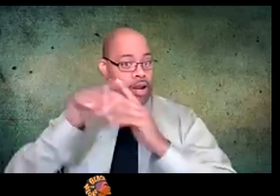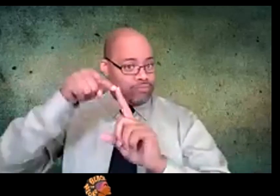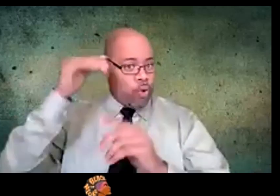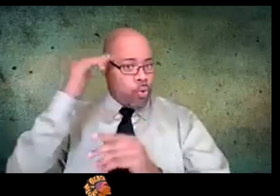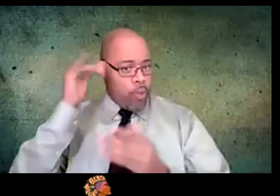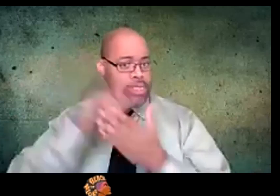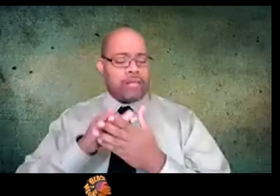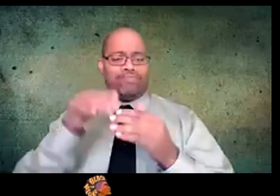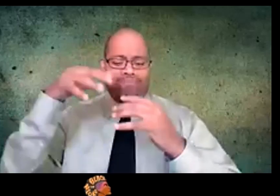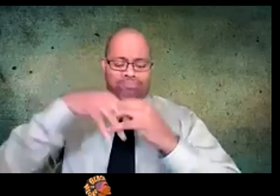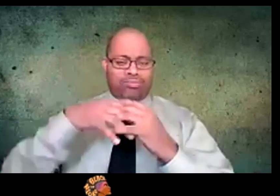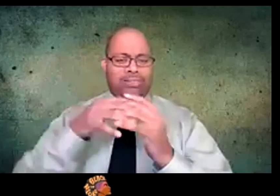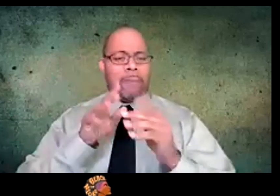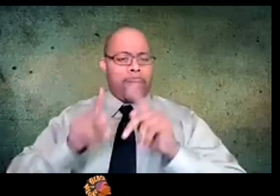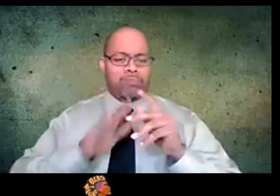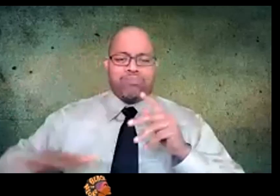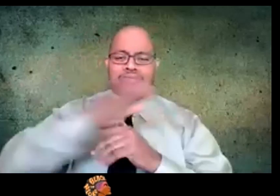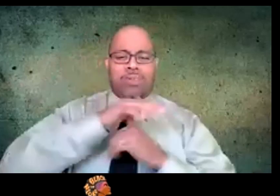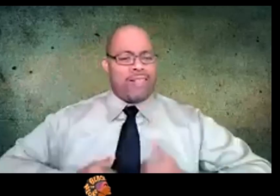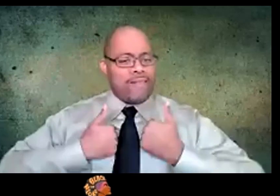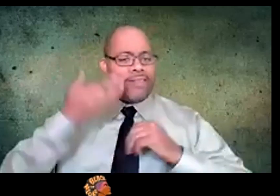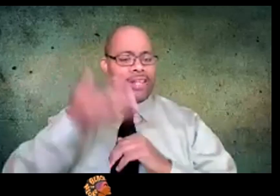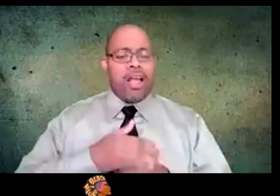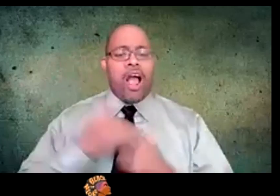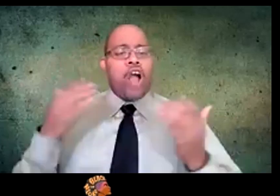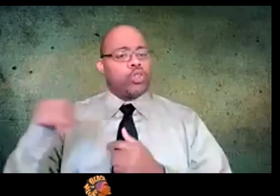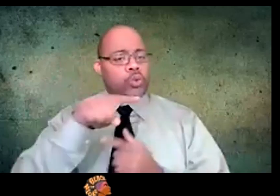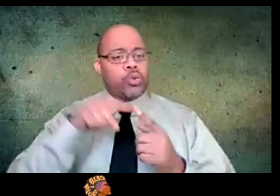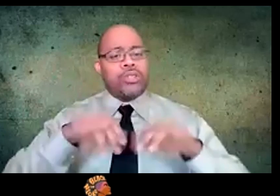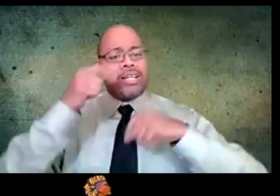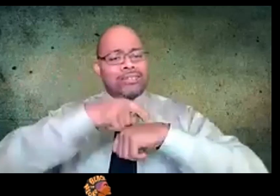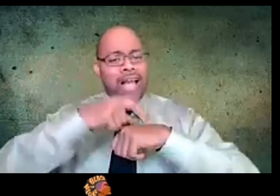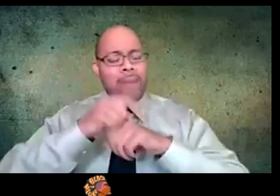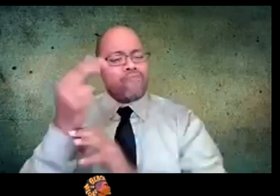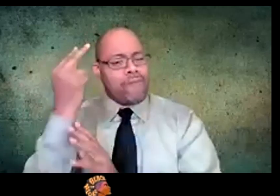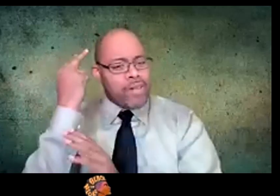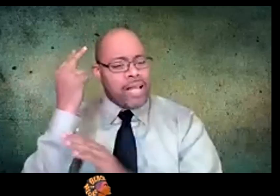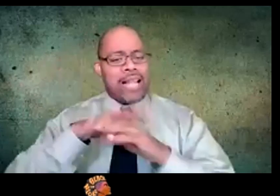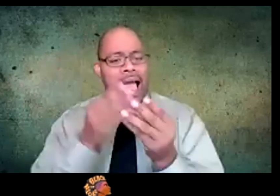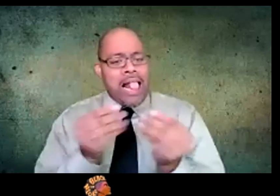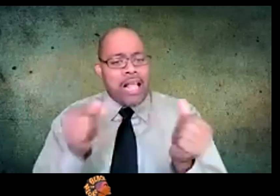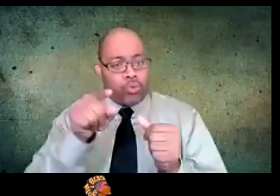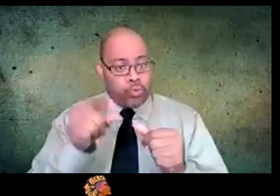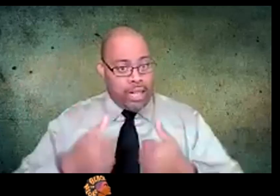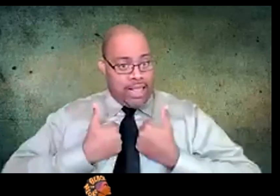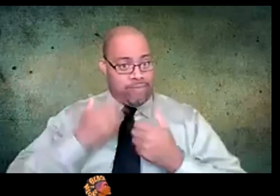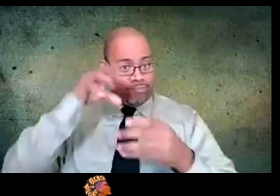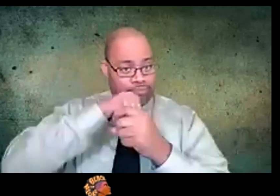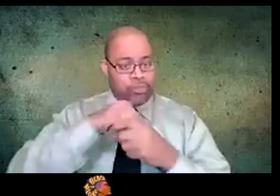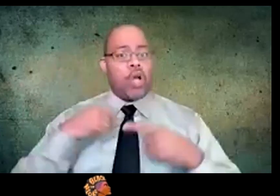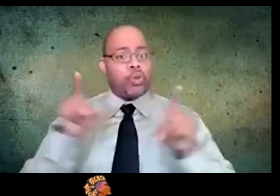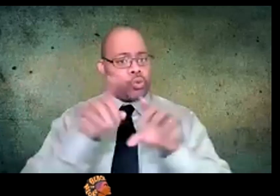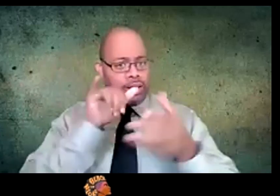is home to a diversity of indigenous peoples. I encourage you all to take the time to reflect on the lands we inhabit. I too have done